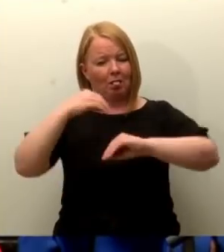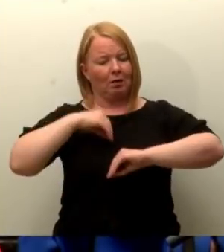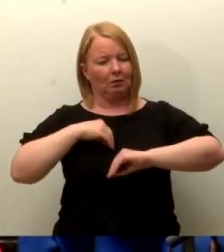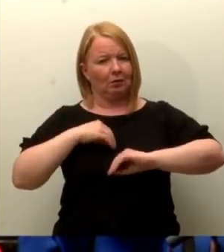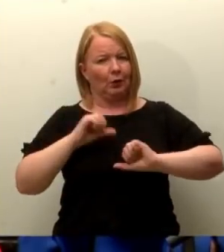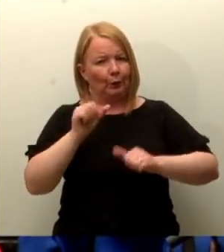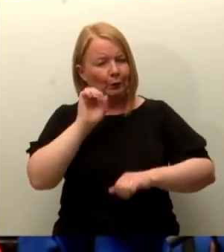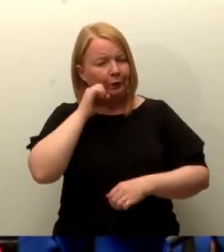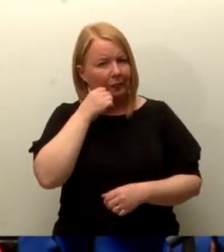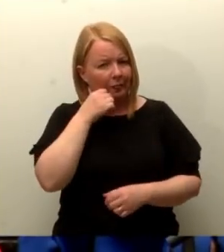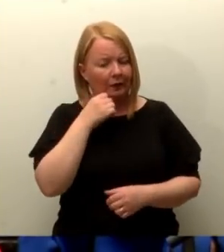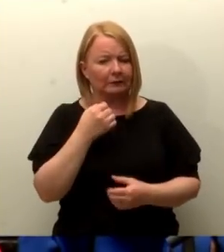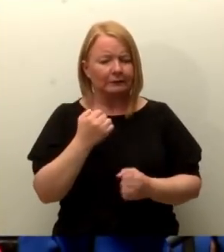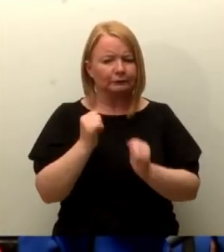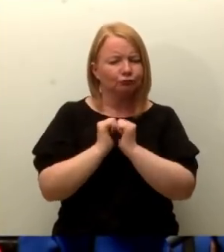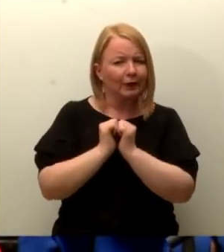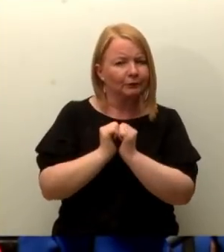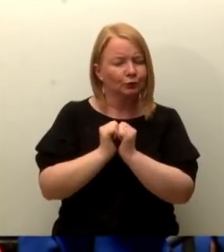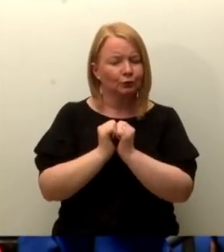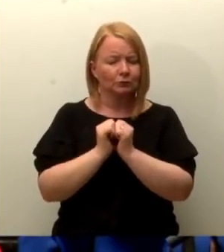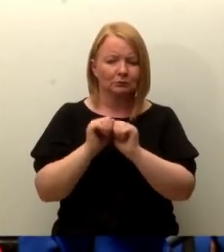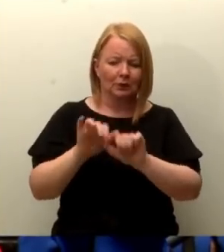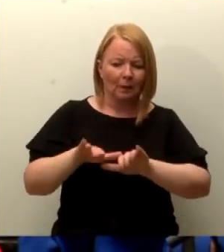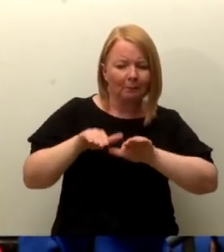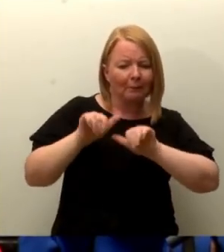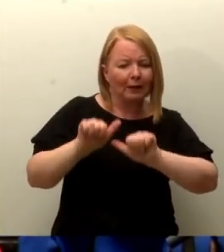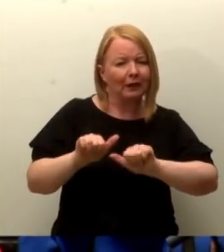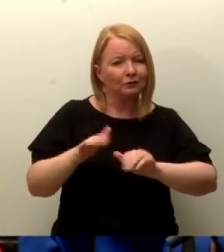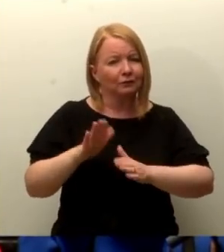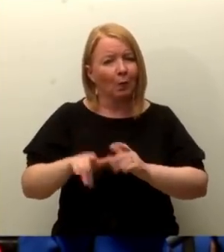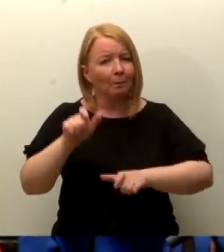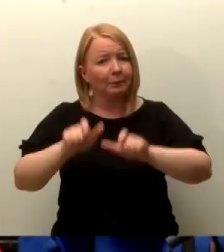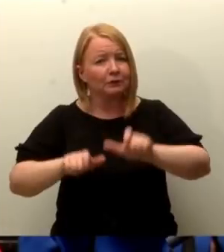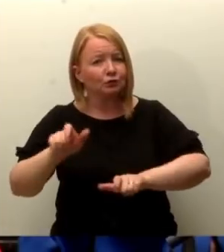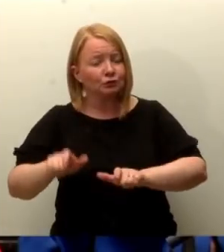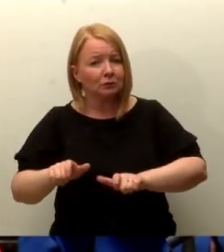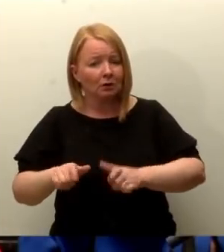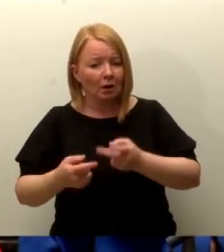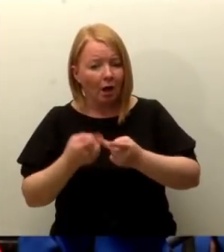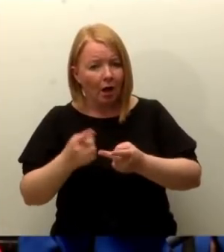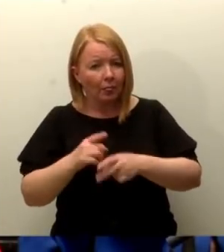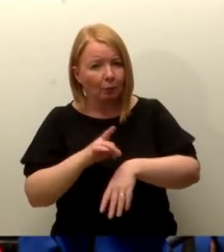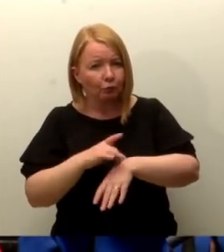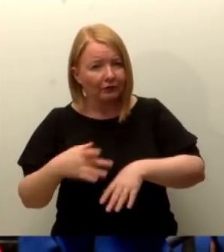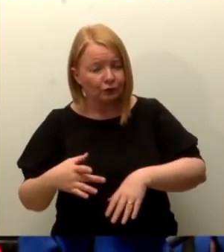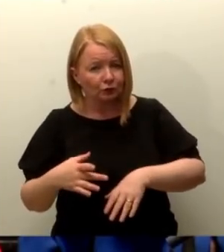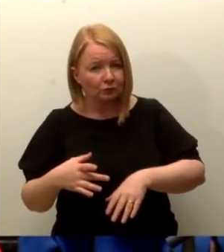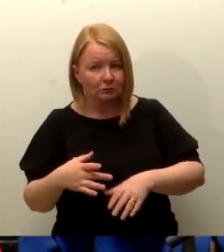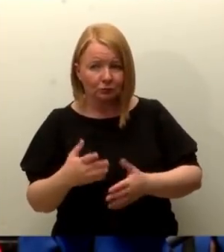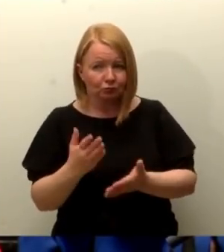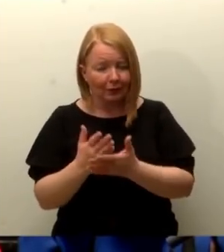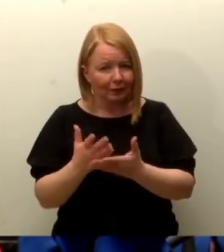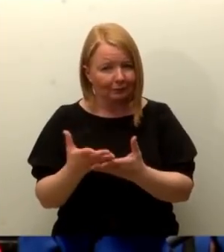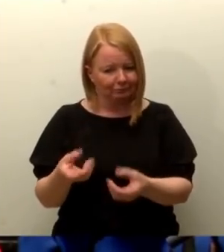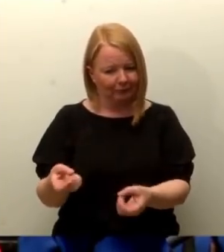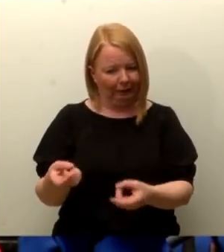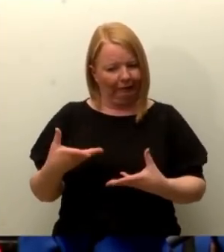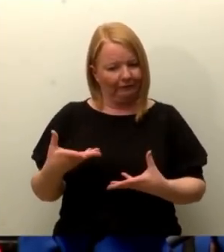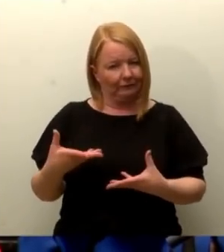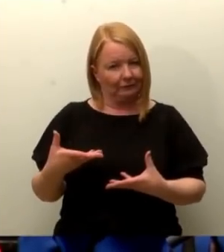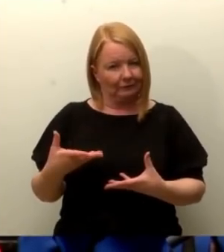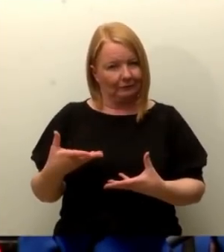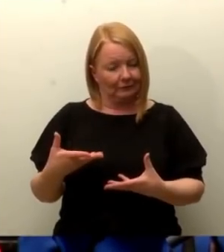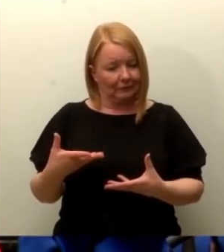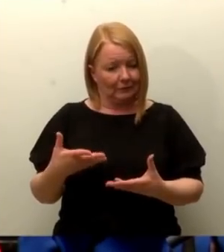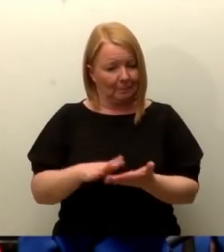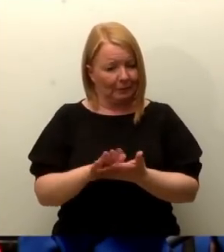the gratitude, and the blessings of the patients, and none other profession other than doctor can really give you this. You earn